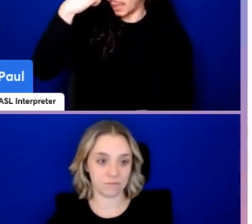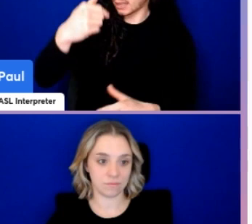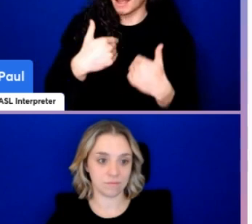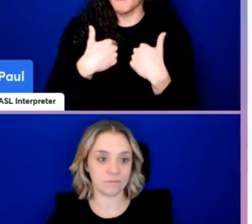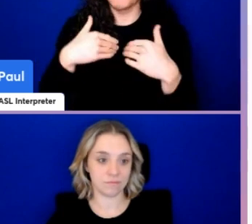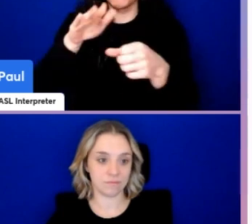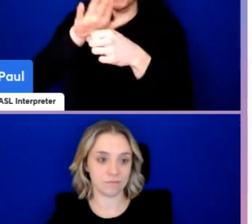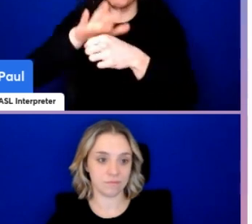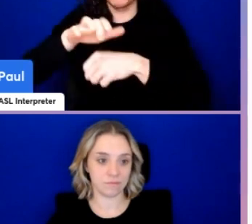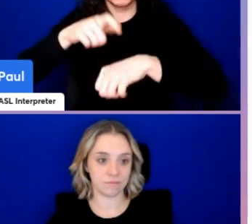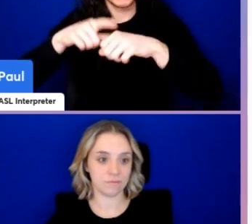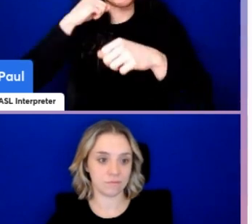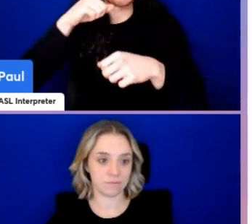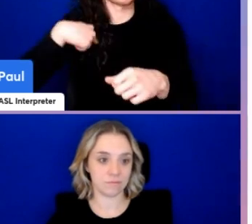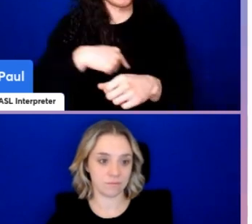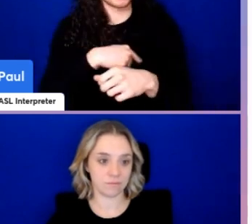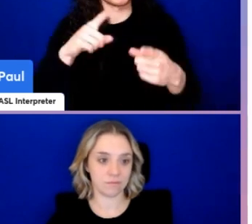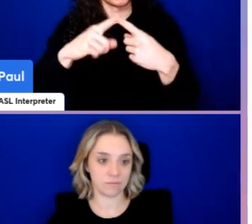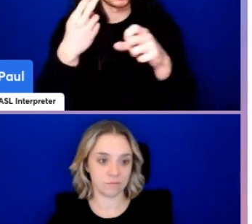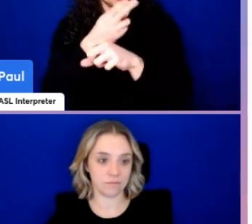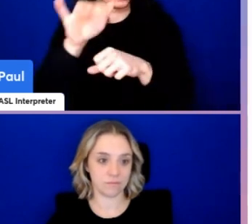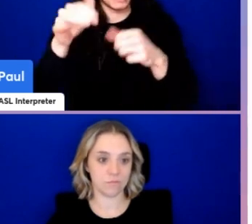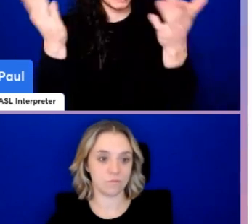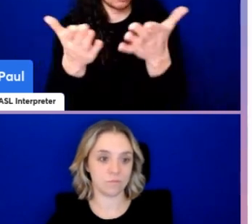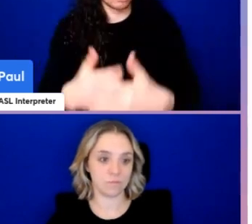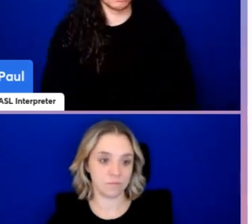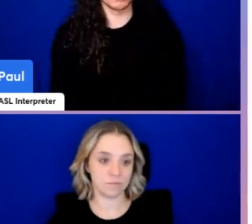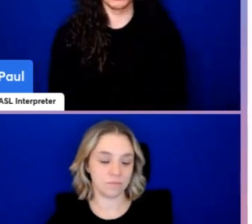to use here.